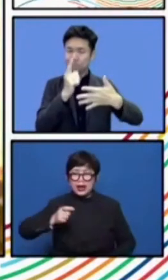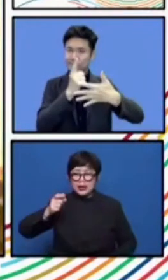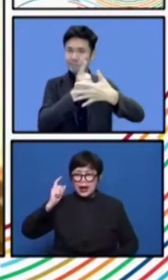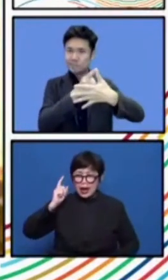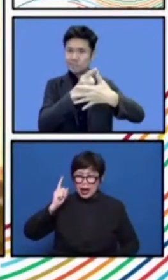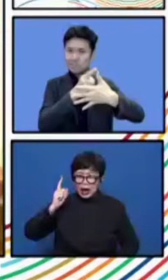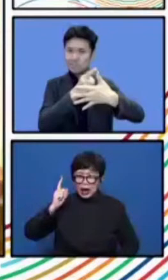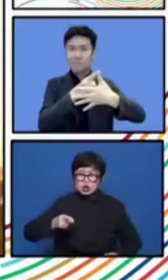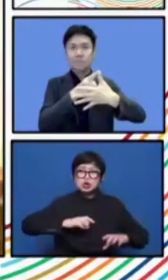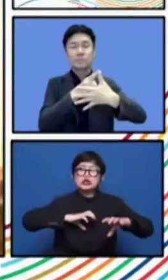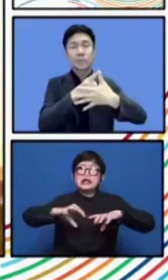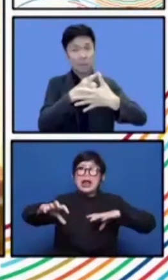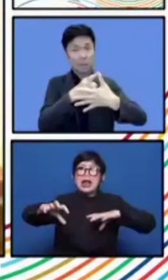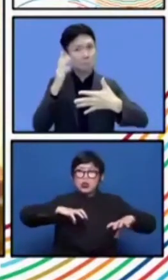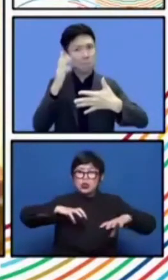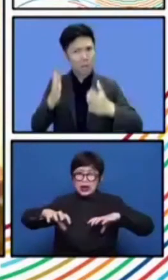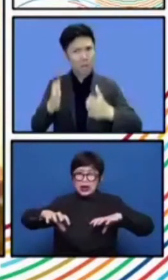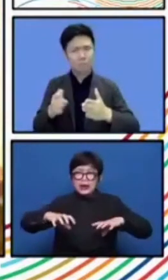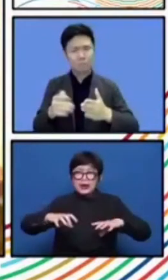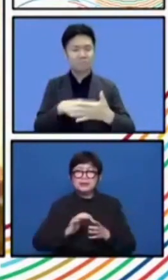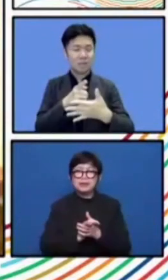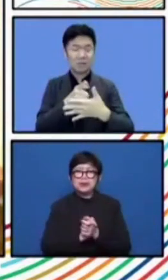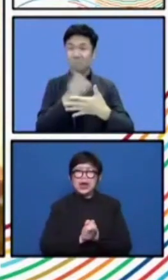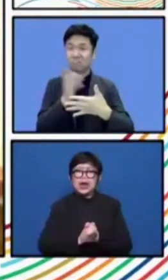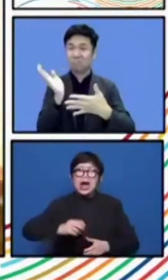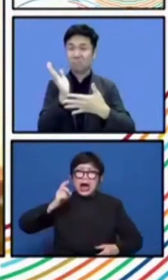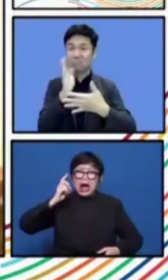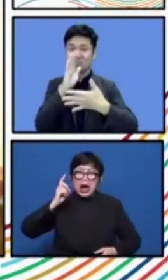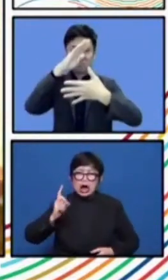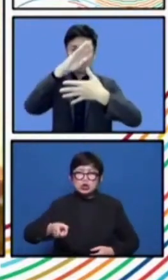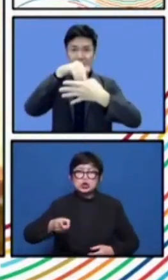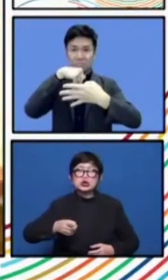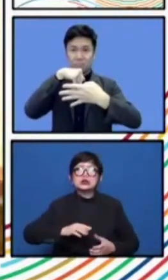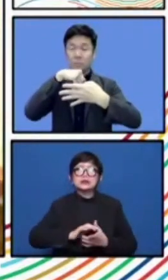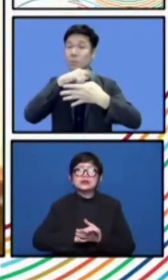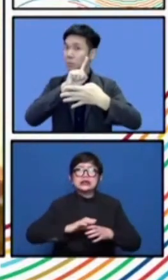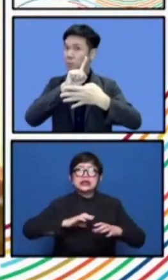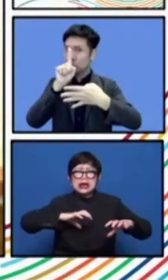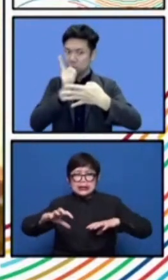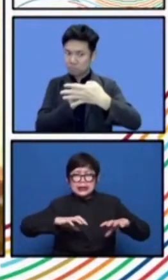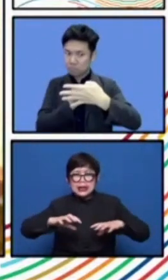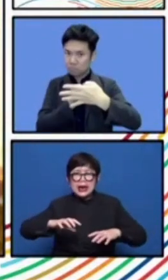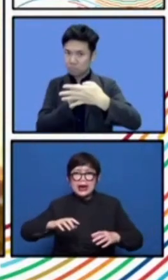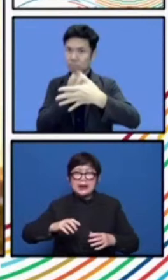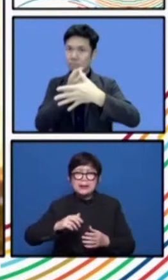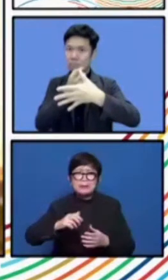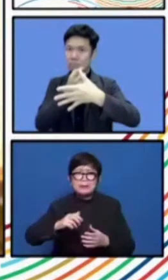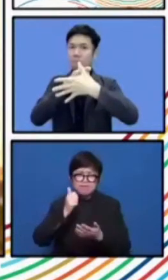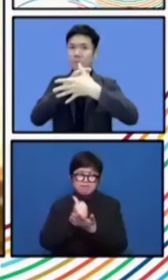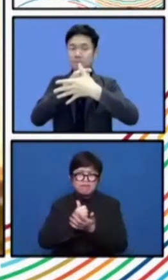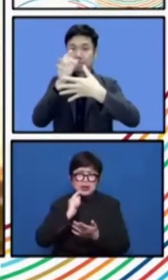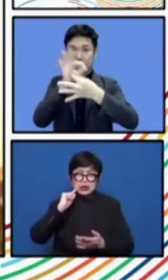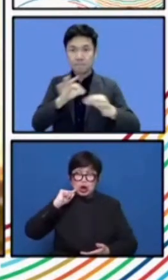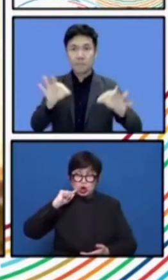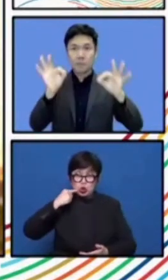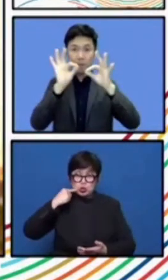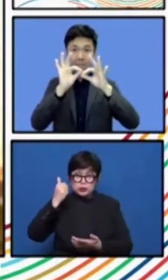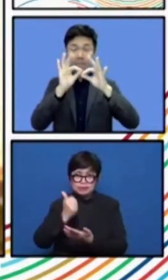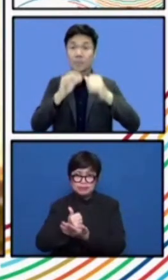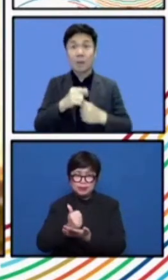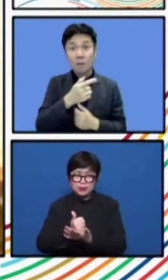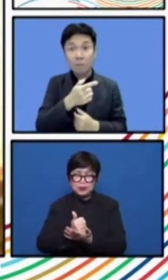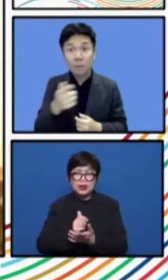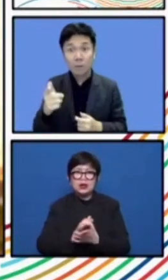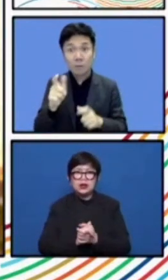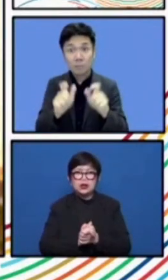seriously because this is still a very serious homework any advances in making disability right still